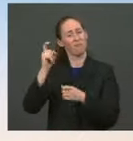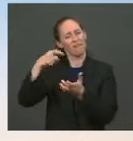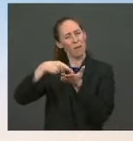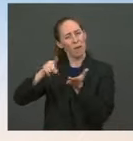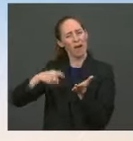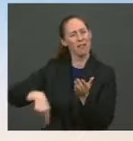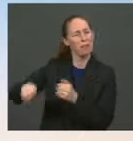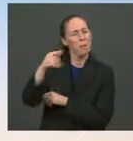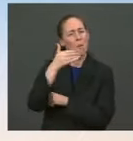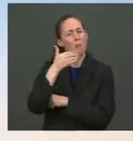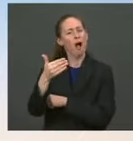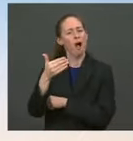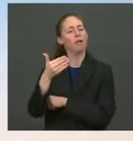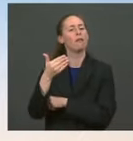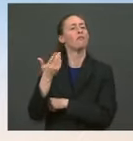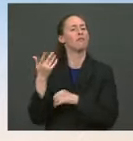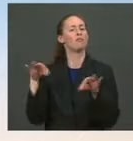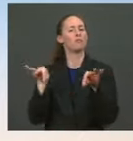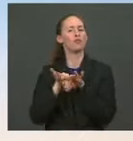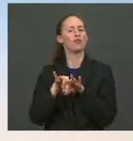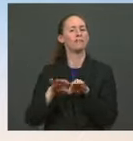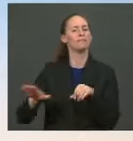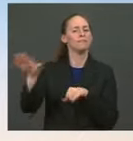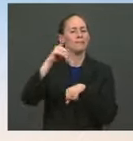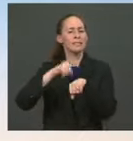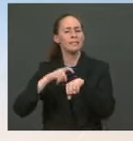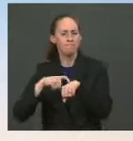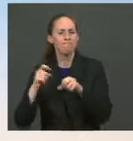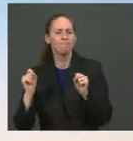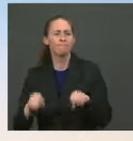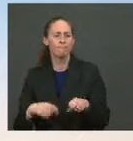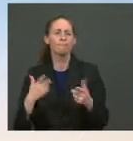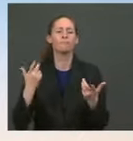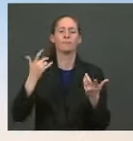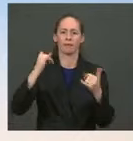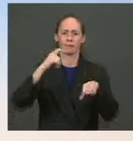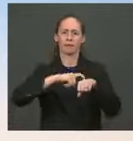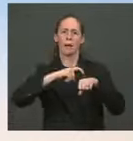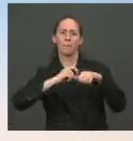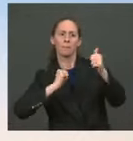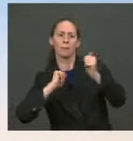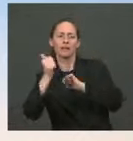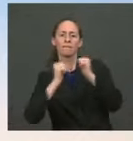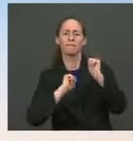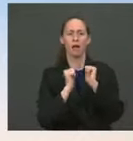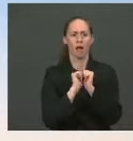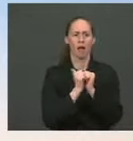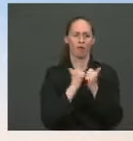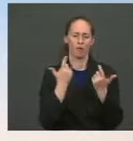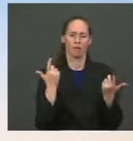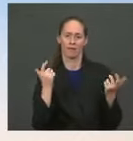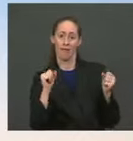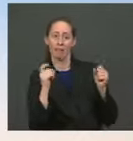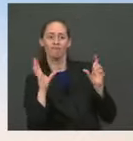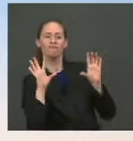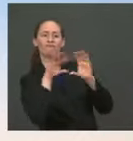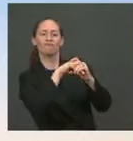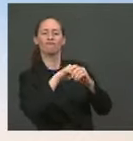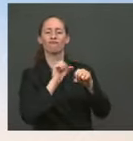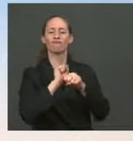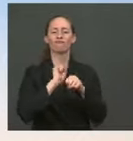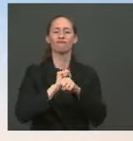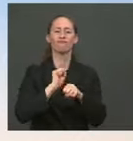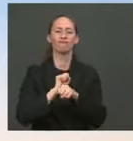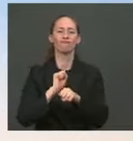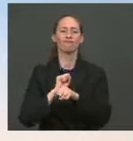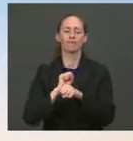wages that are competitive, so that they're able to, you know, to come back into the workforce. So that's a mission critical there